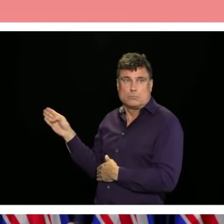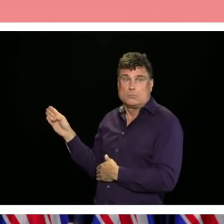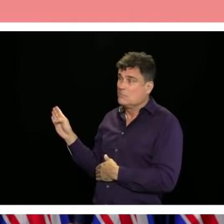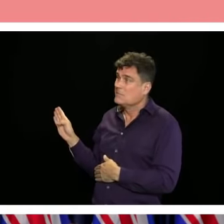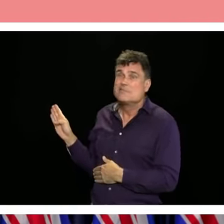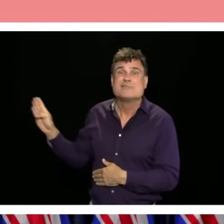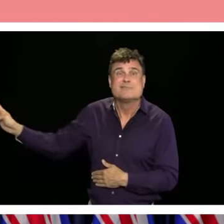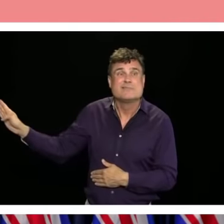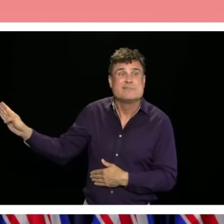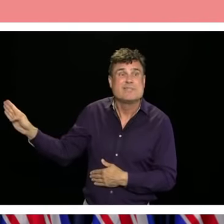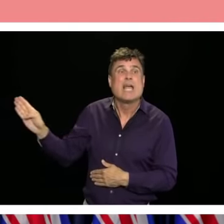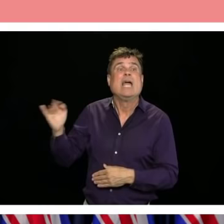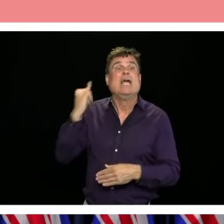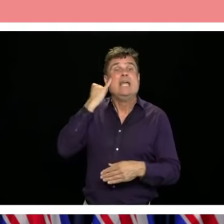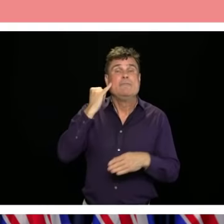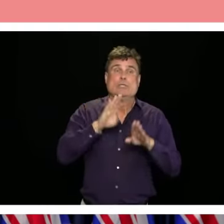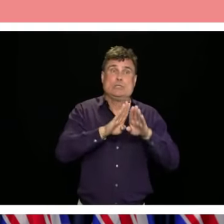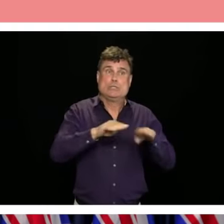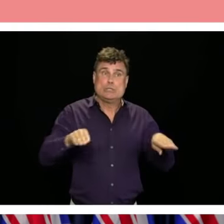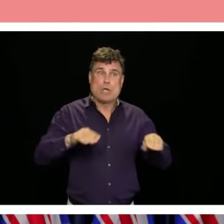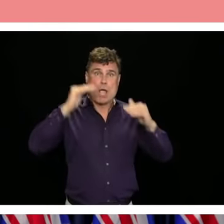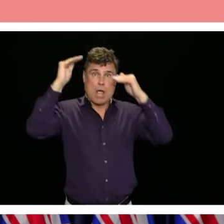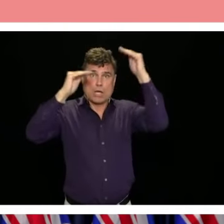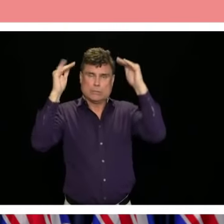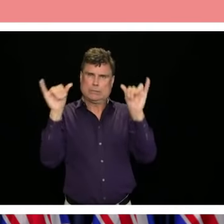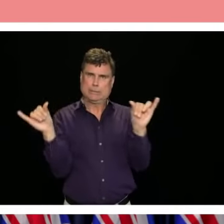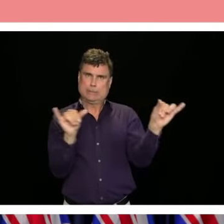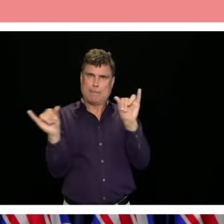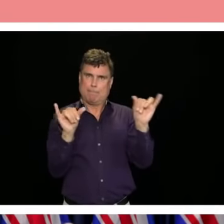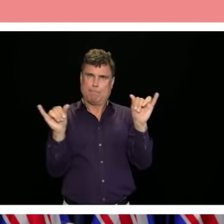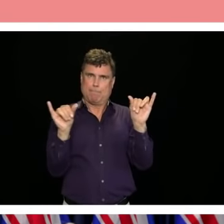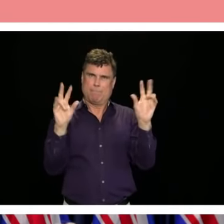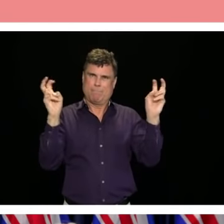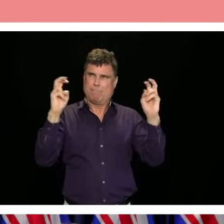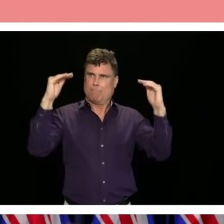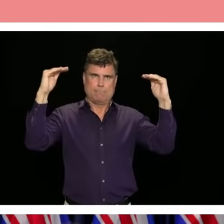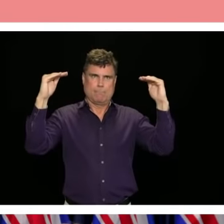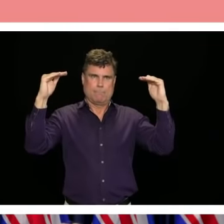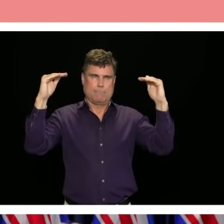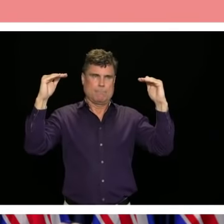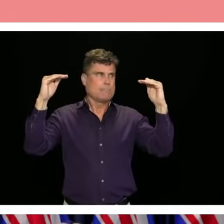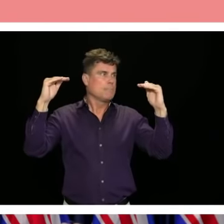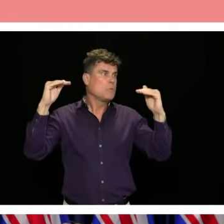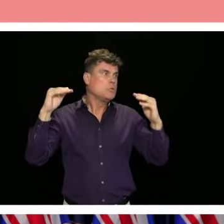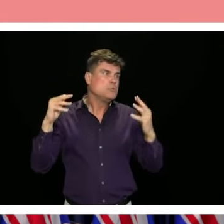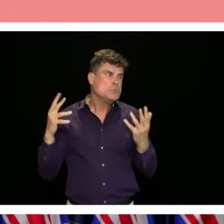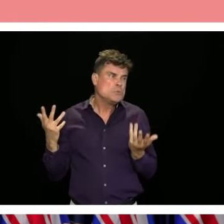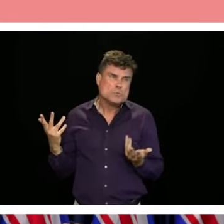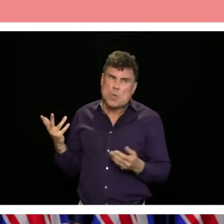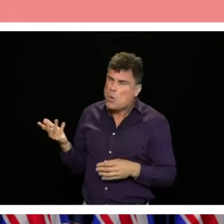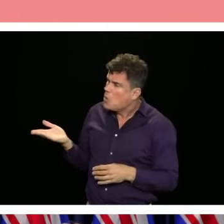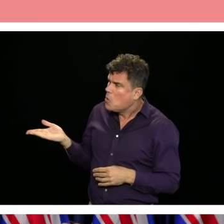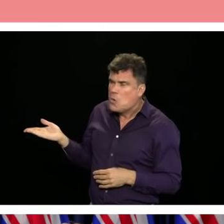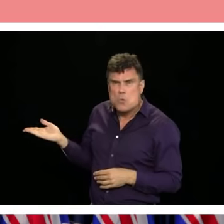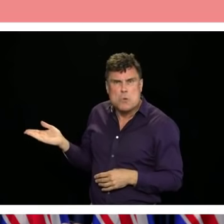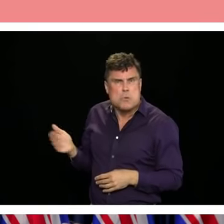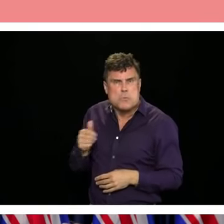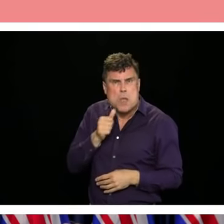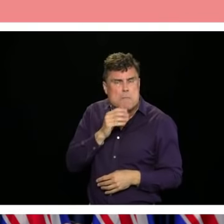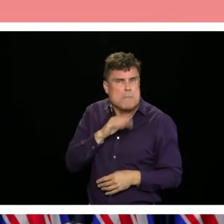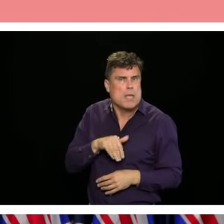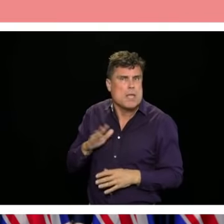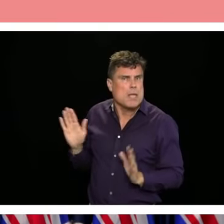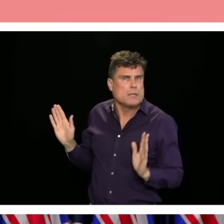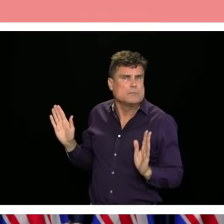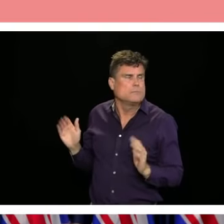to cause rapid growth. As long as we are continuing, particularly adults, continuing to maintain our safe